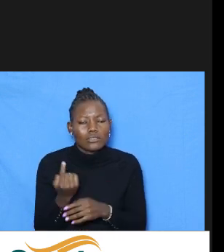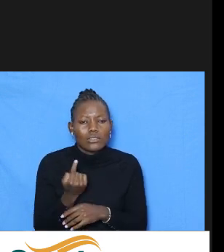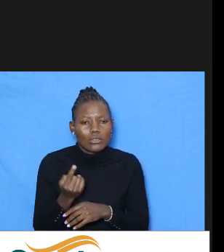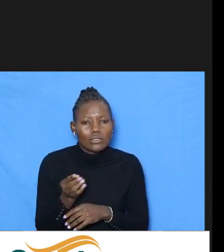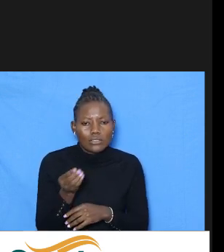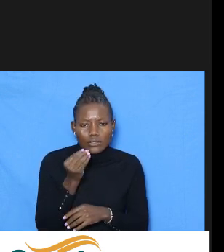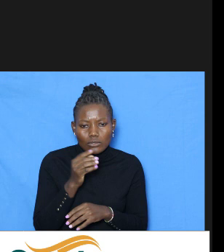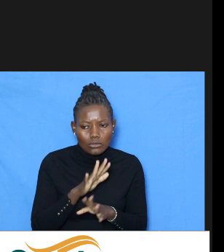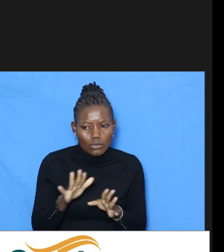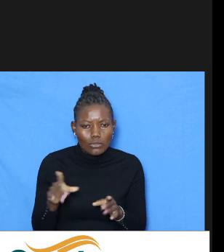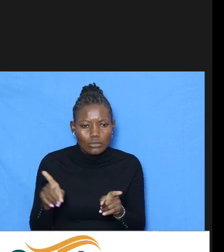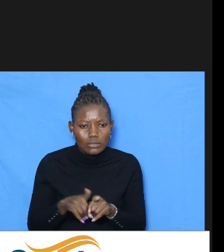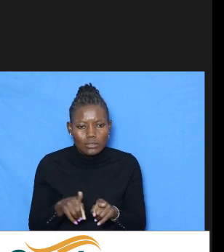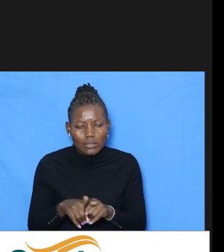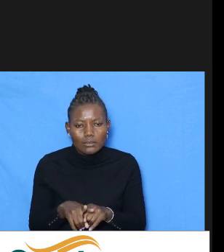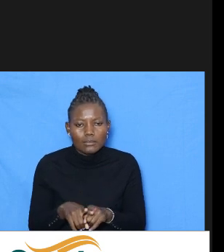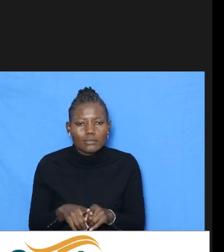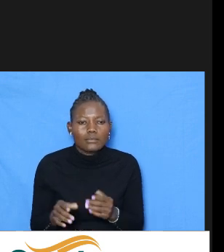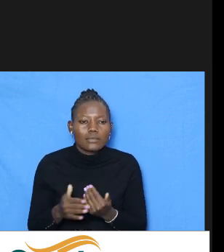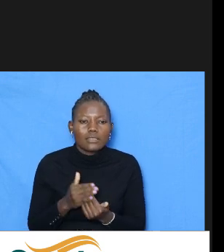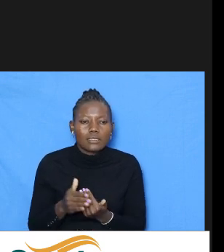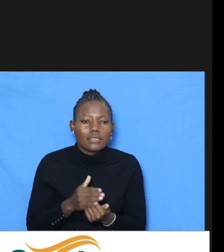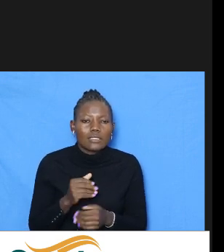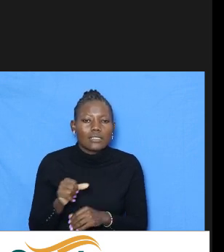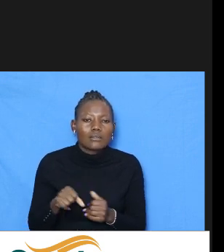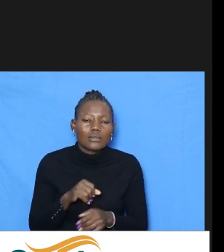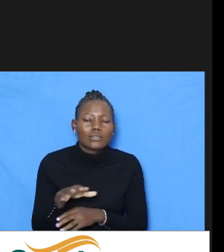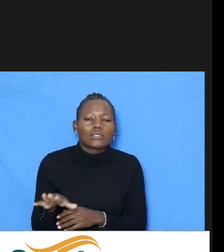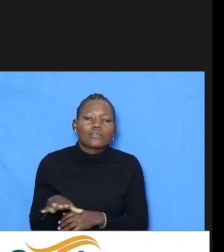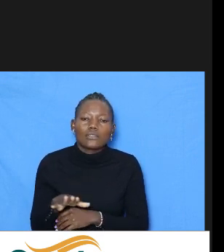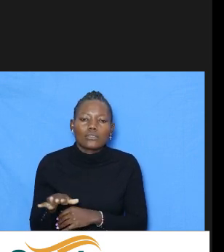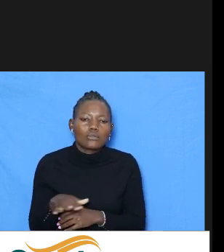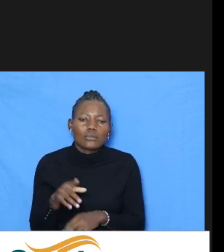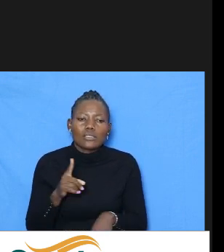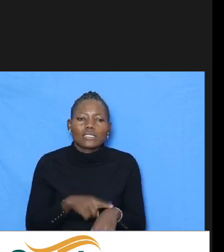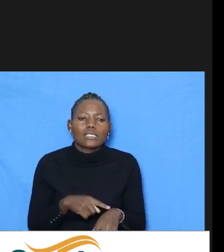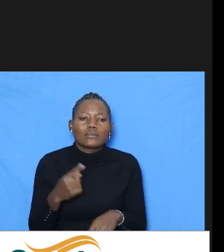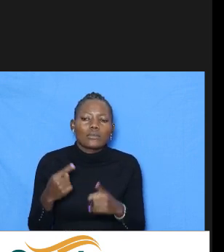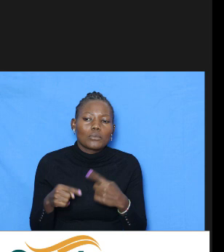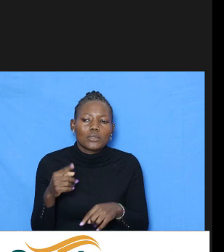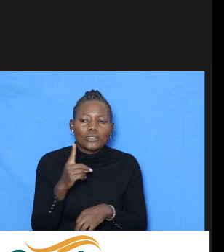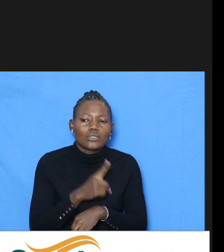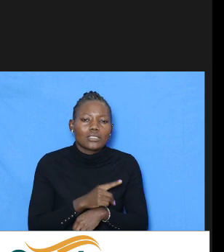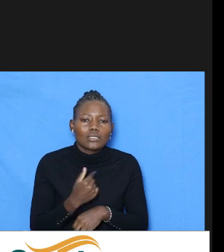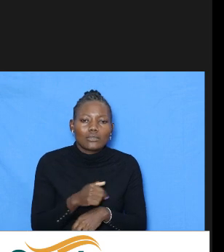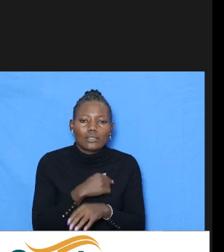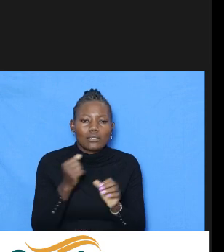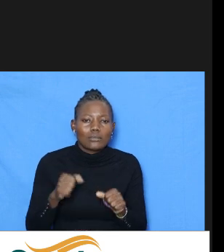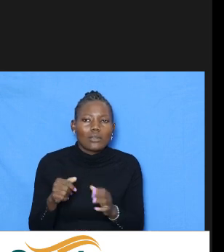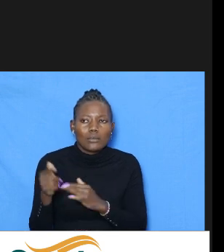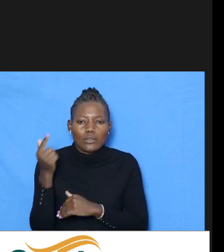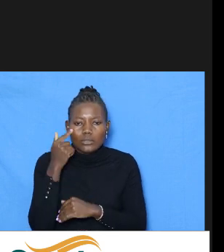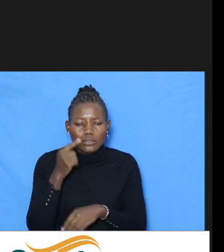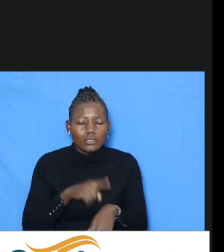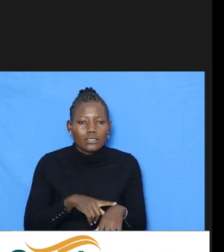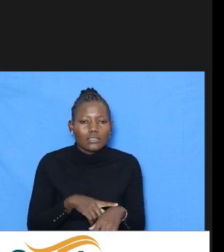No, acclimatization also has to take care of nutrition. So like during game day, then we can be able to see, even